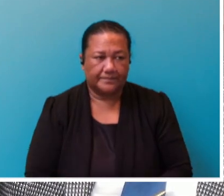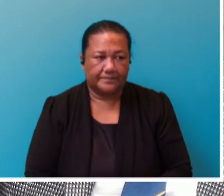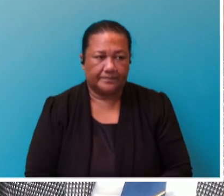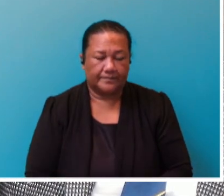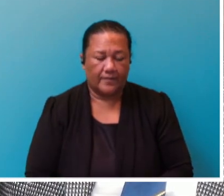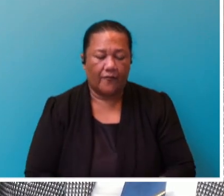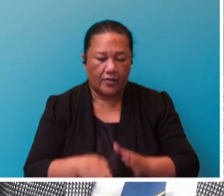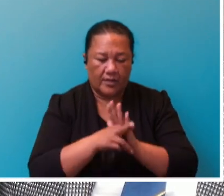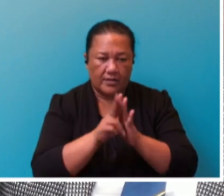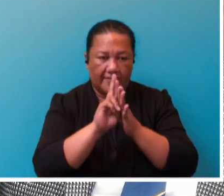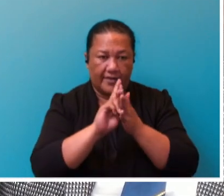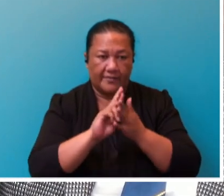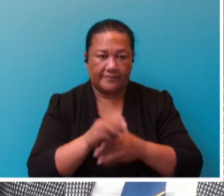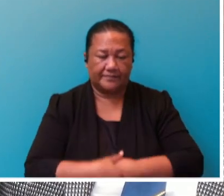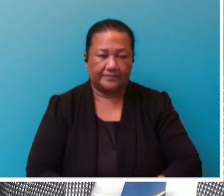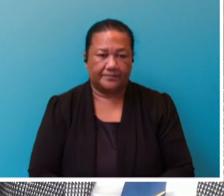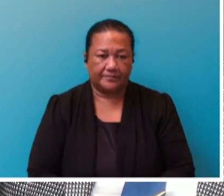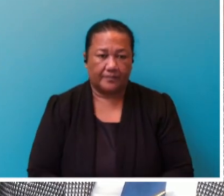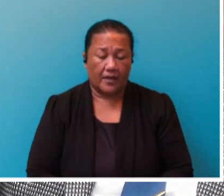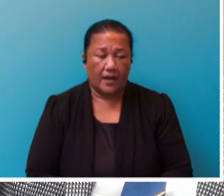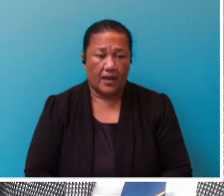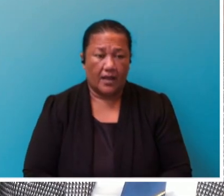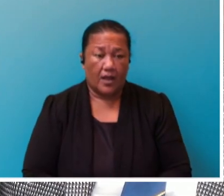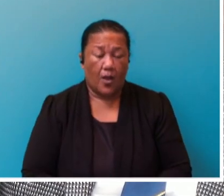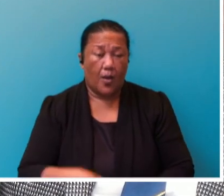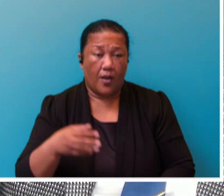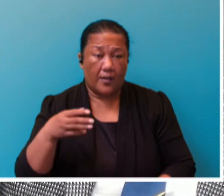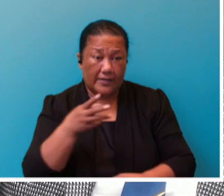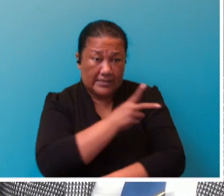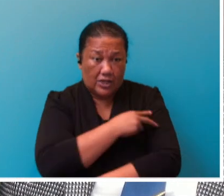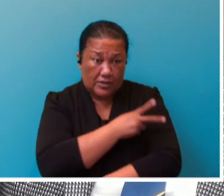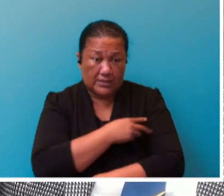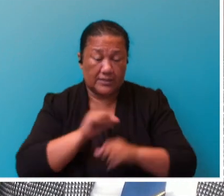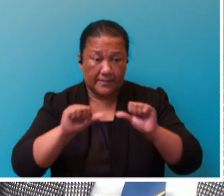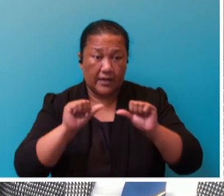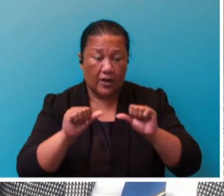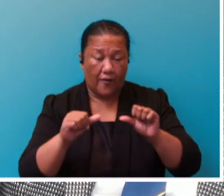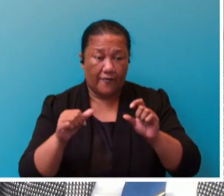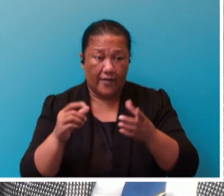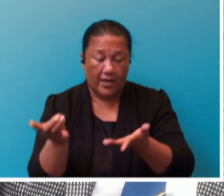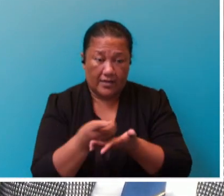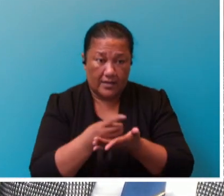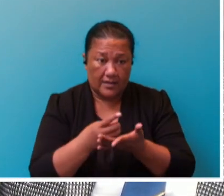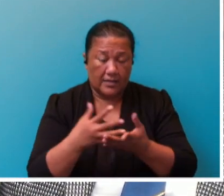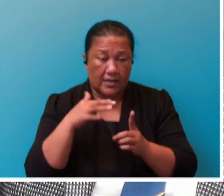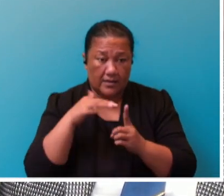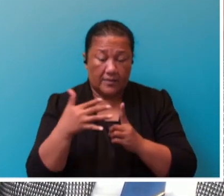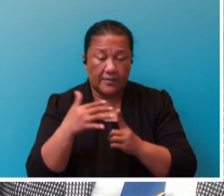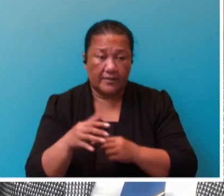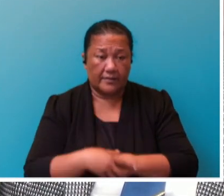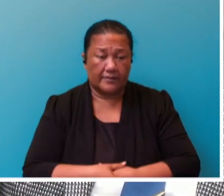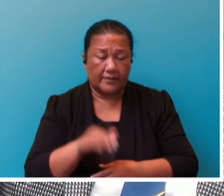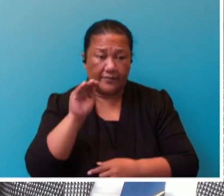review. In terms of security of the network, Honourable Speaker, and And I thought